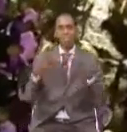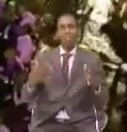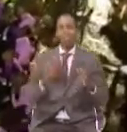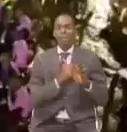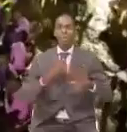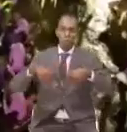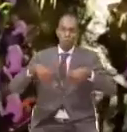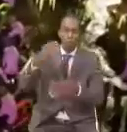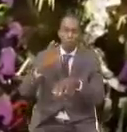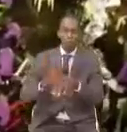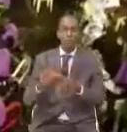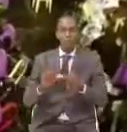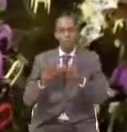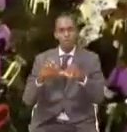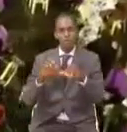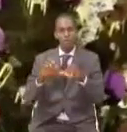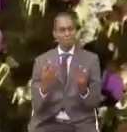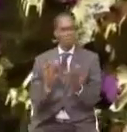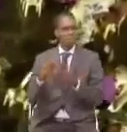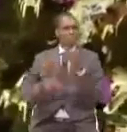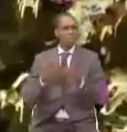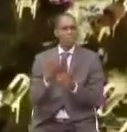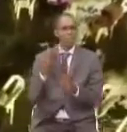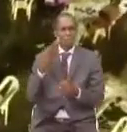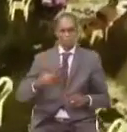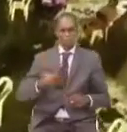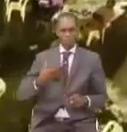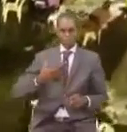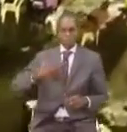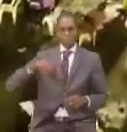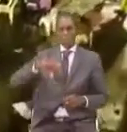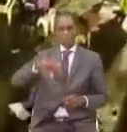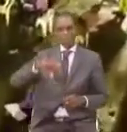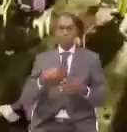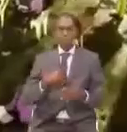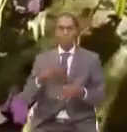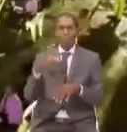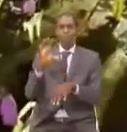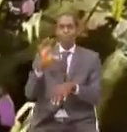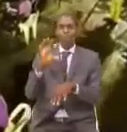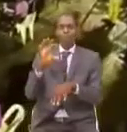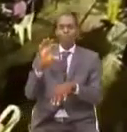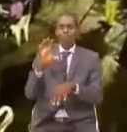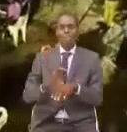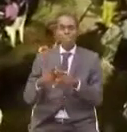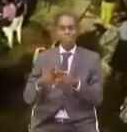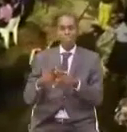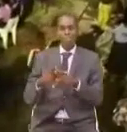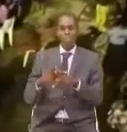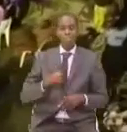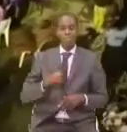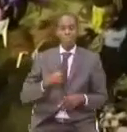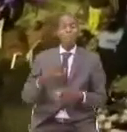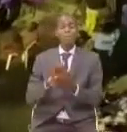sin. That kind of garment, religious garment, churchianity, will not take you to heaven. It